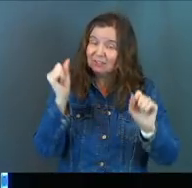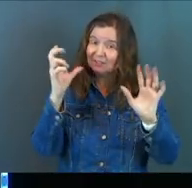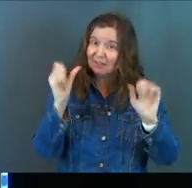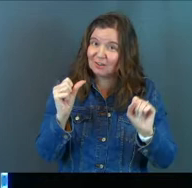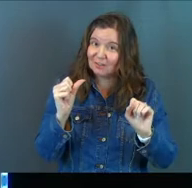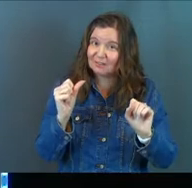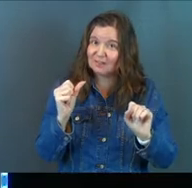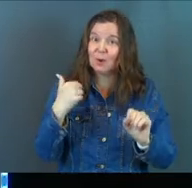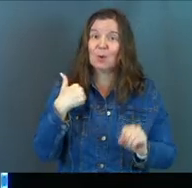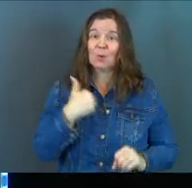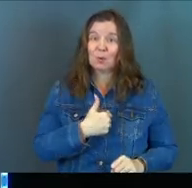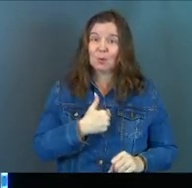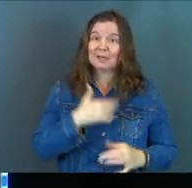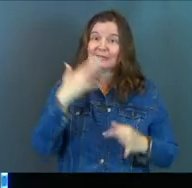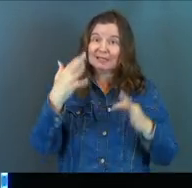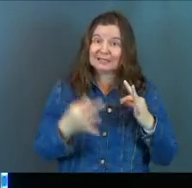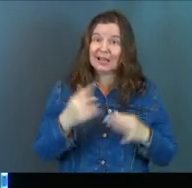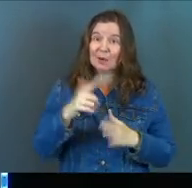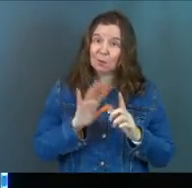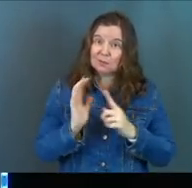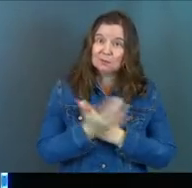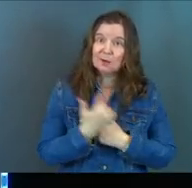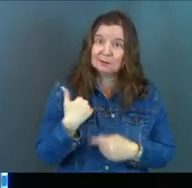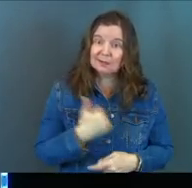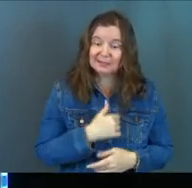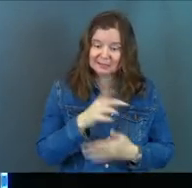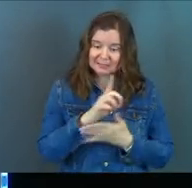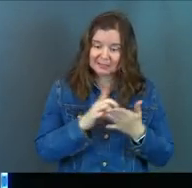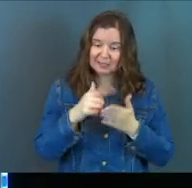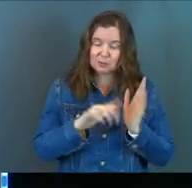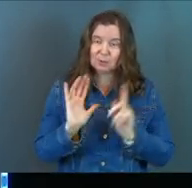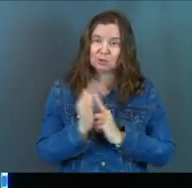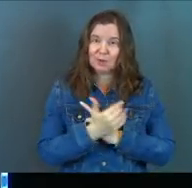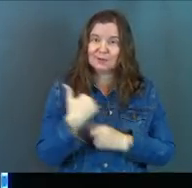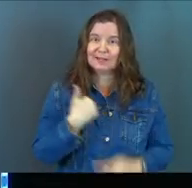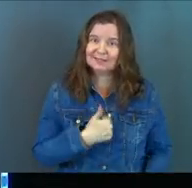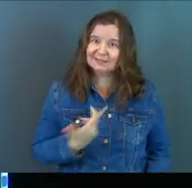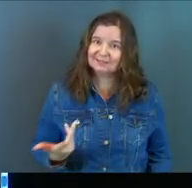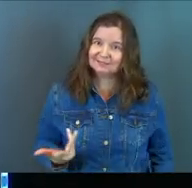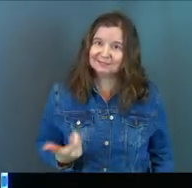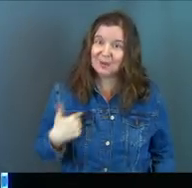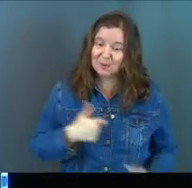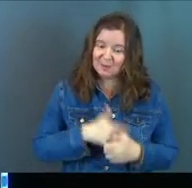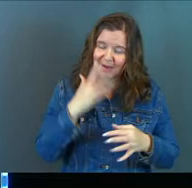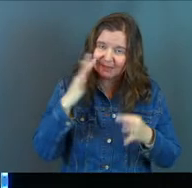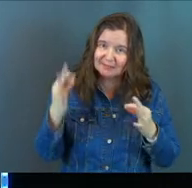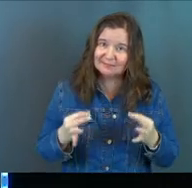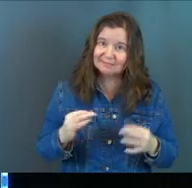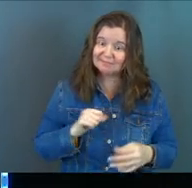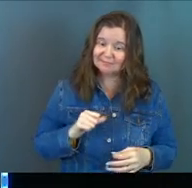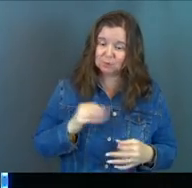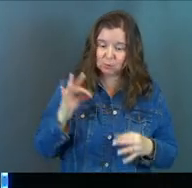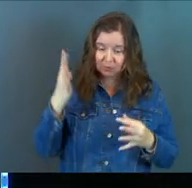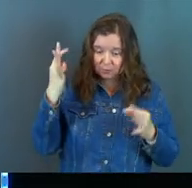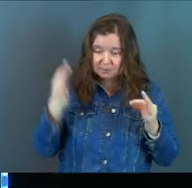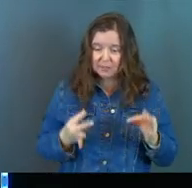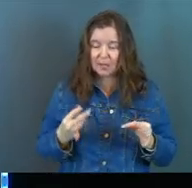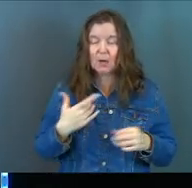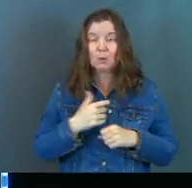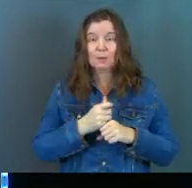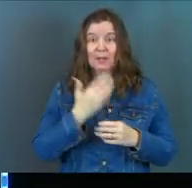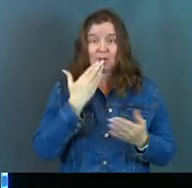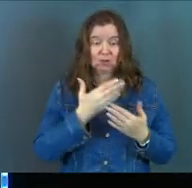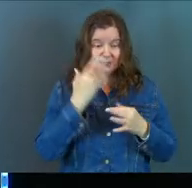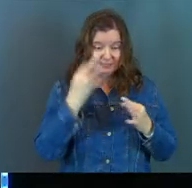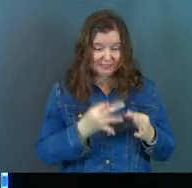shocker. We are the architect that gets to design what surrounds us. So if we decide we make